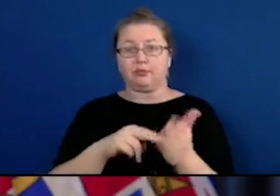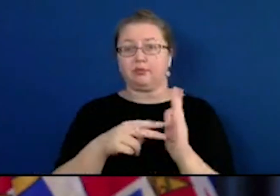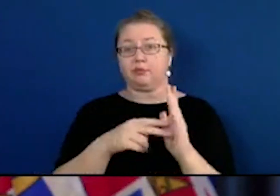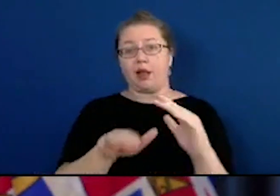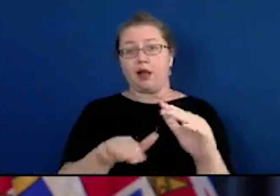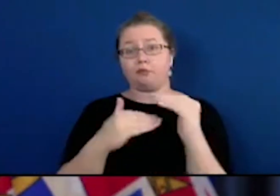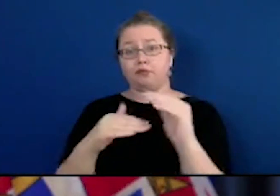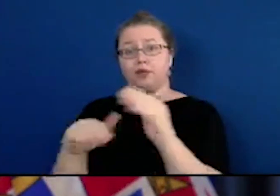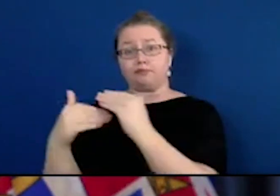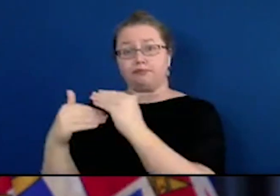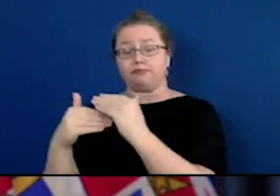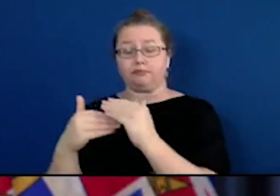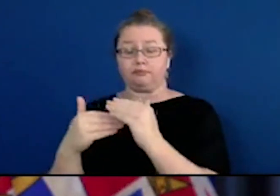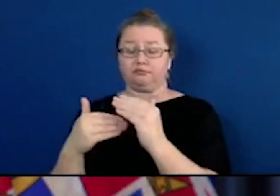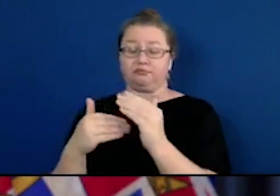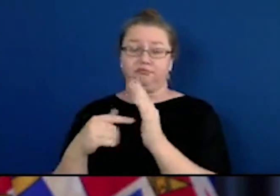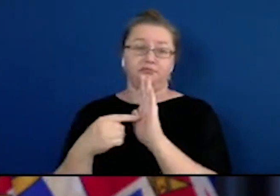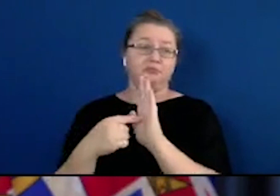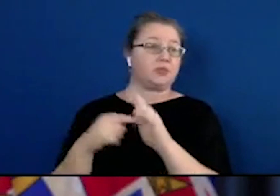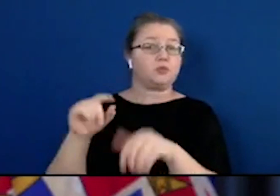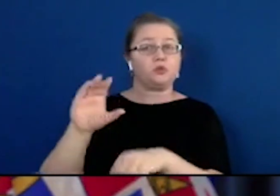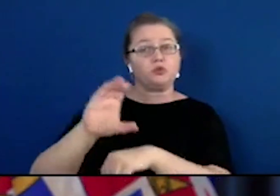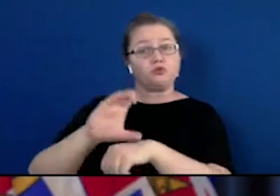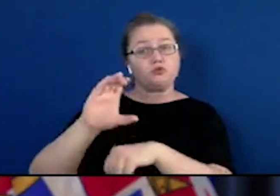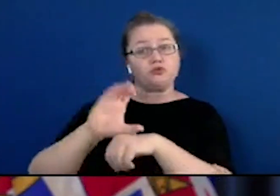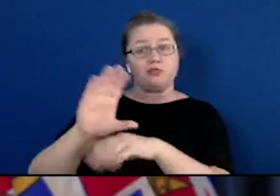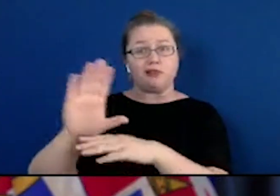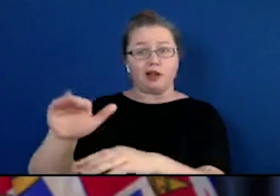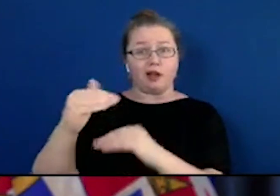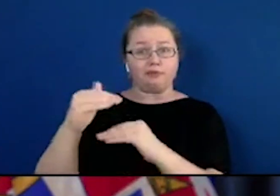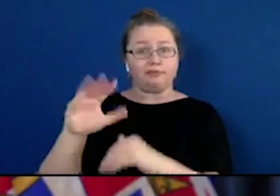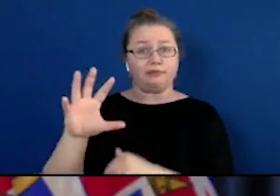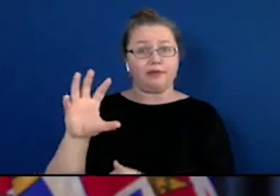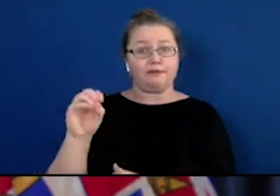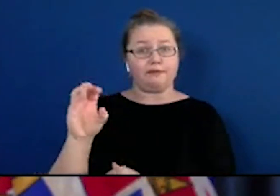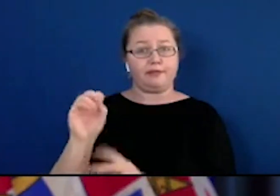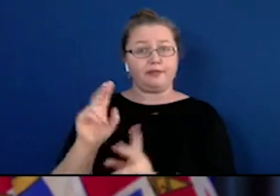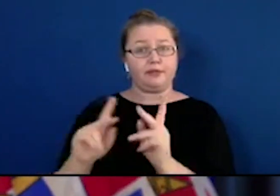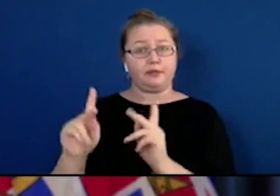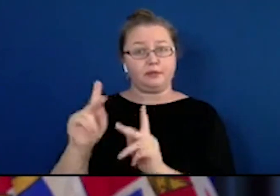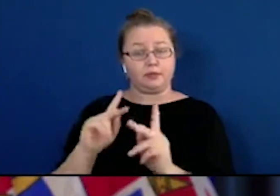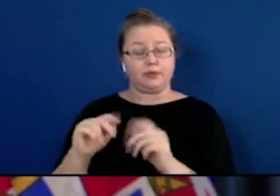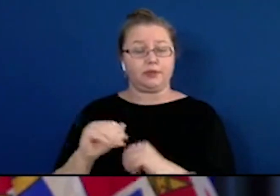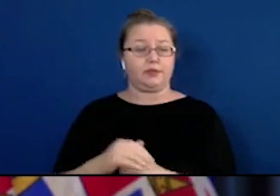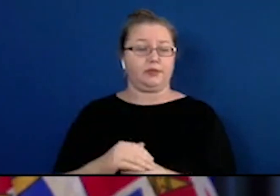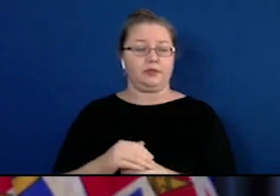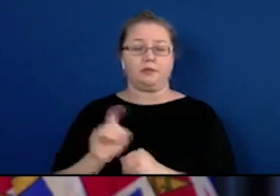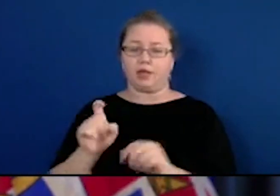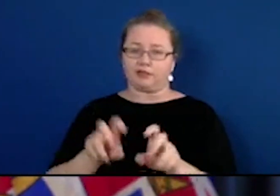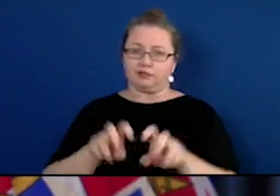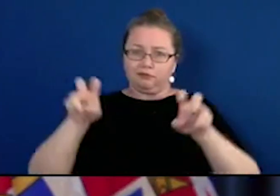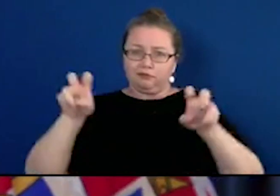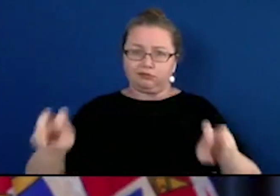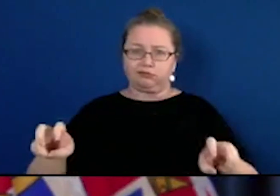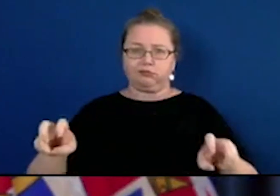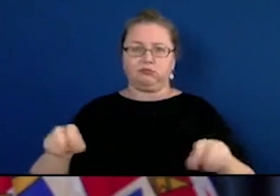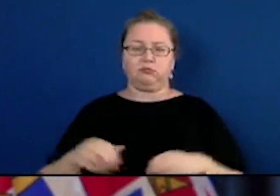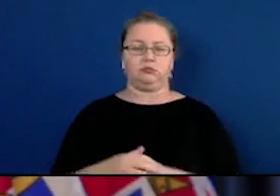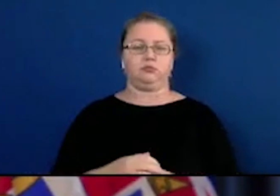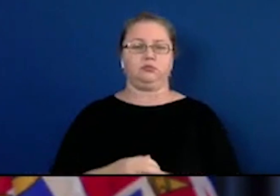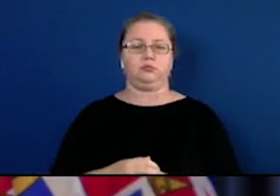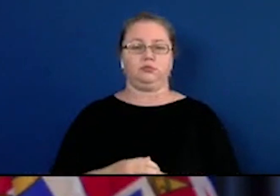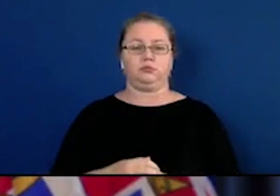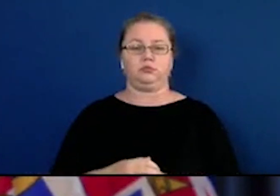why we limit church groups to 50 with enough space between people. We know that we've